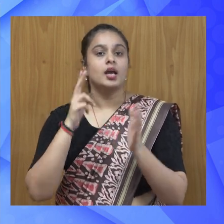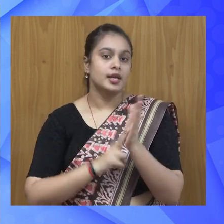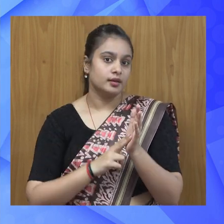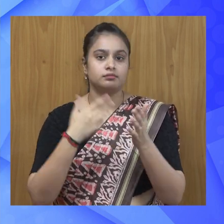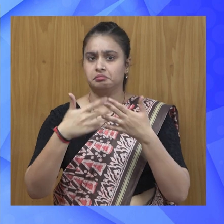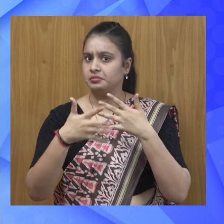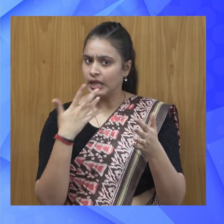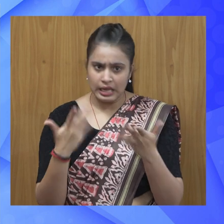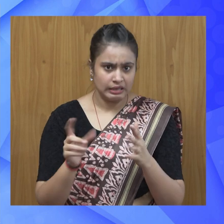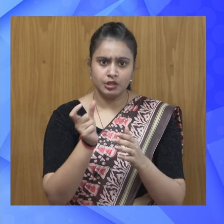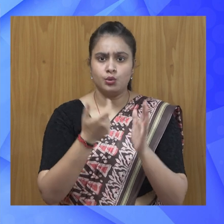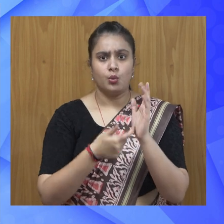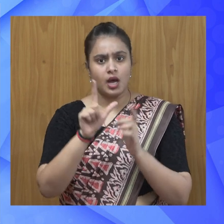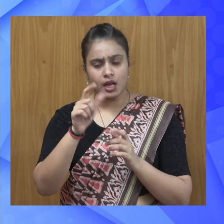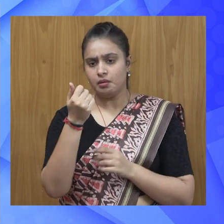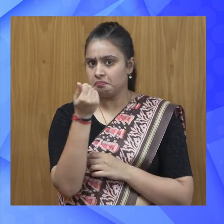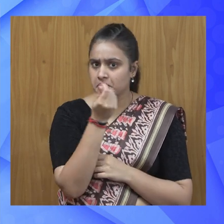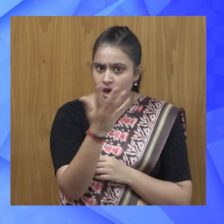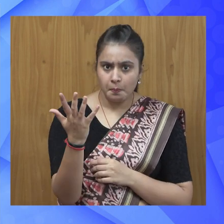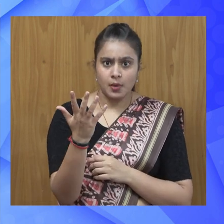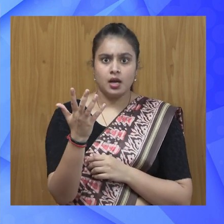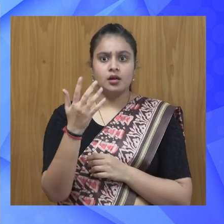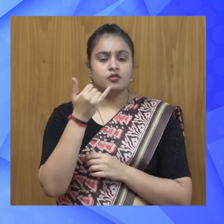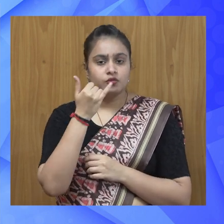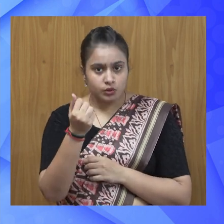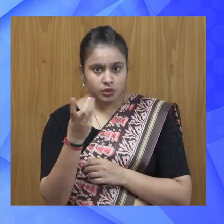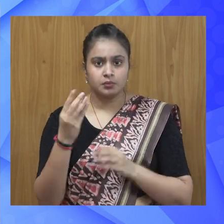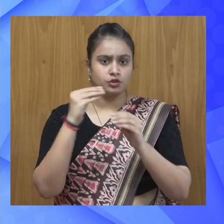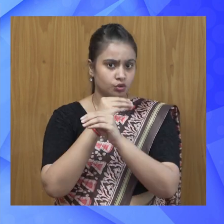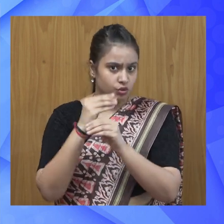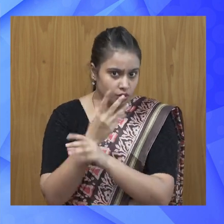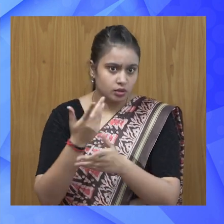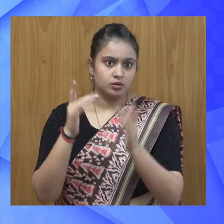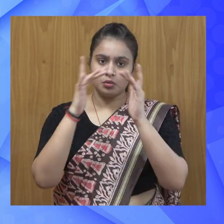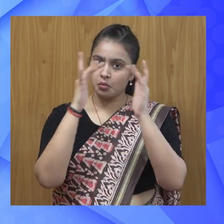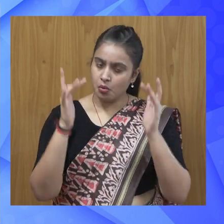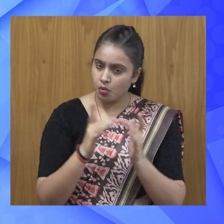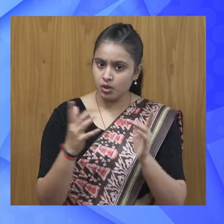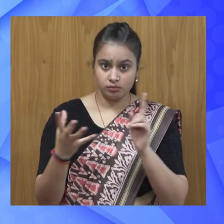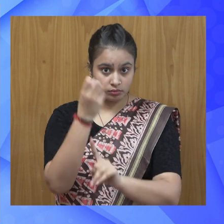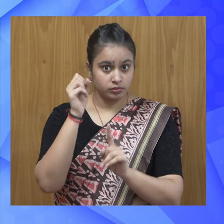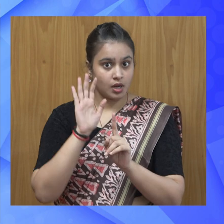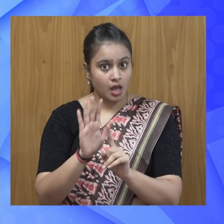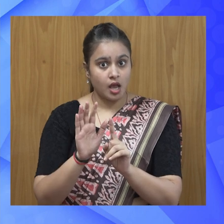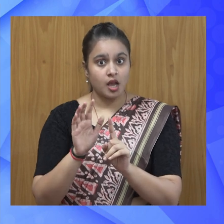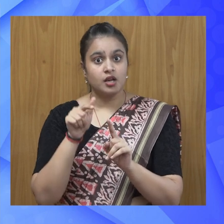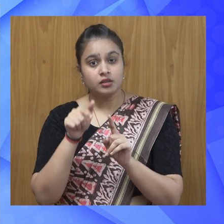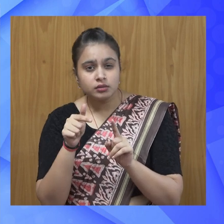URL, any phone number, anything in social media, in internet you find is